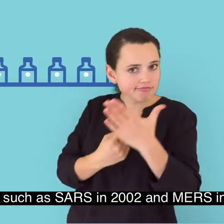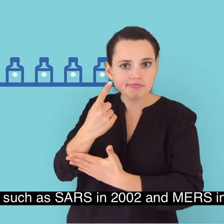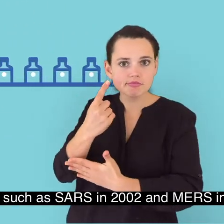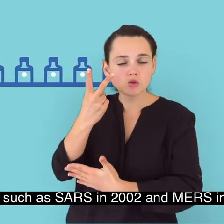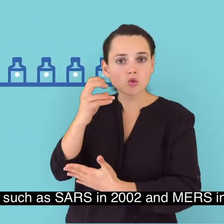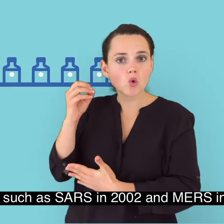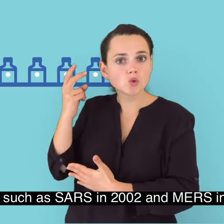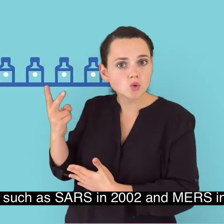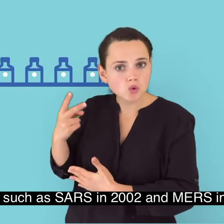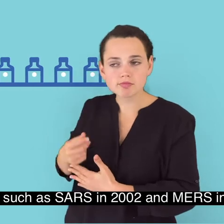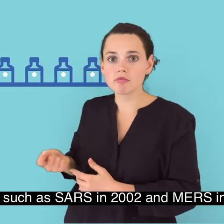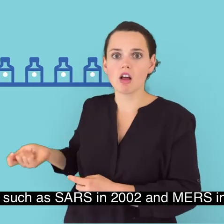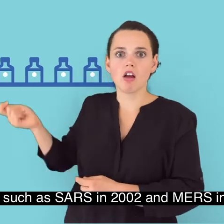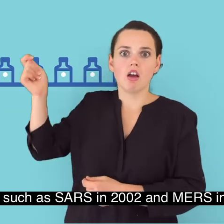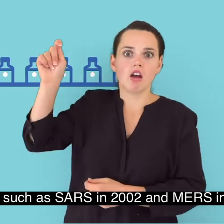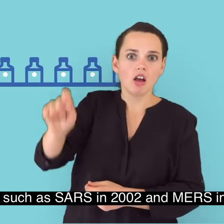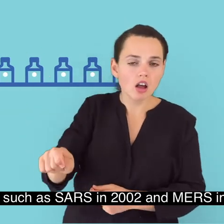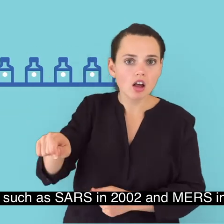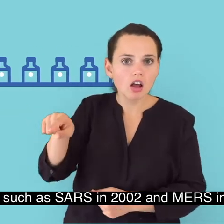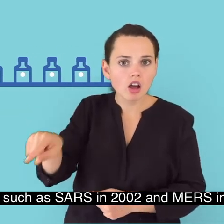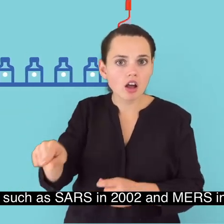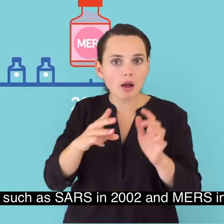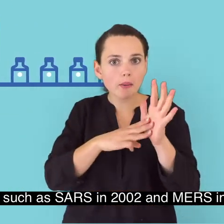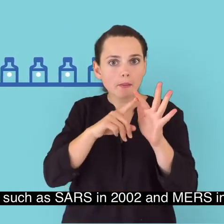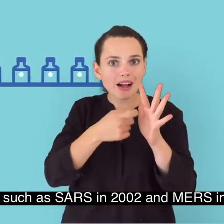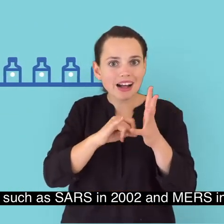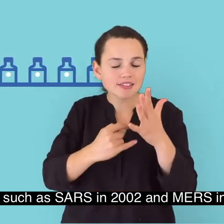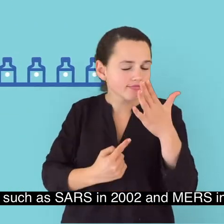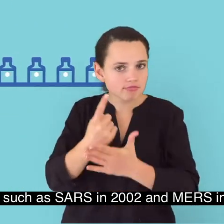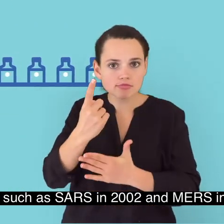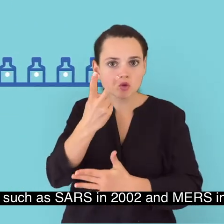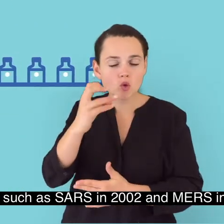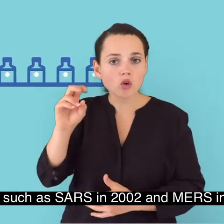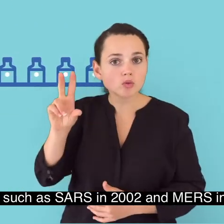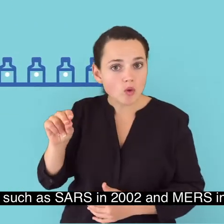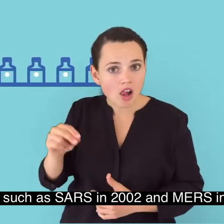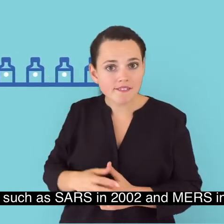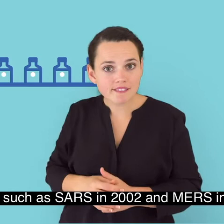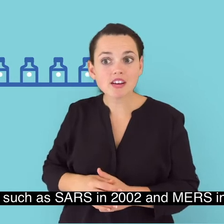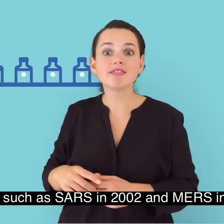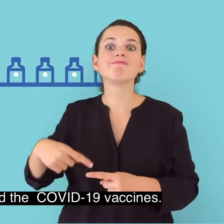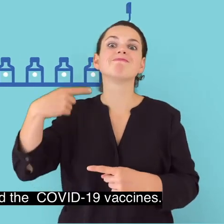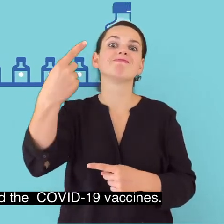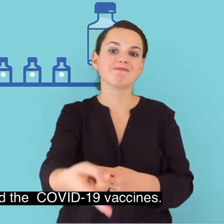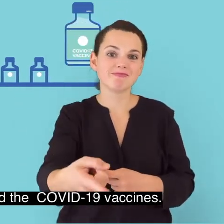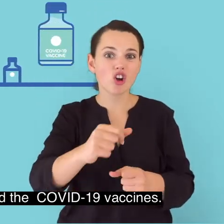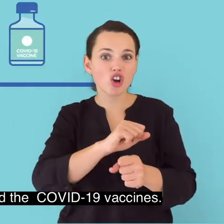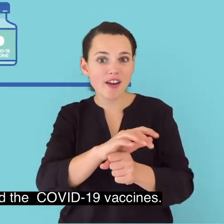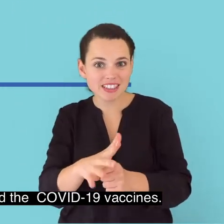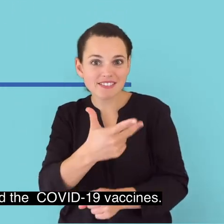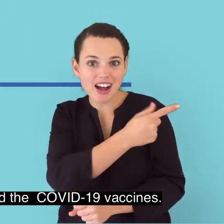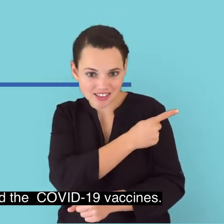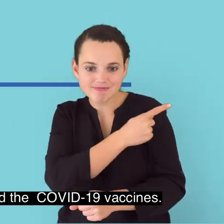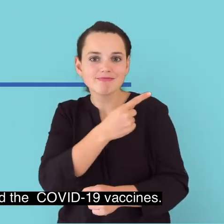previous coronaviruses, such as SARS in 2002 and MERS in 2012, giving researchers